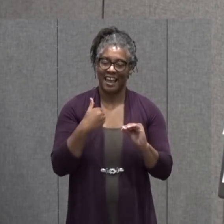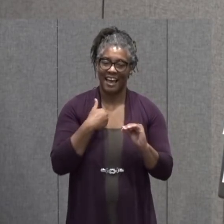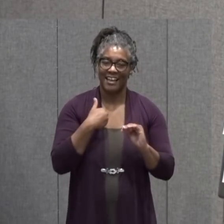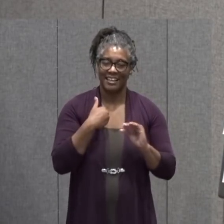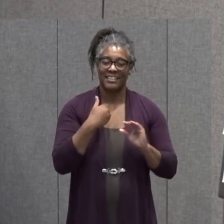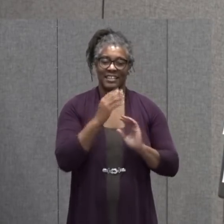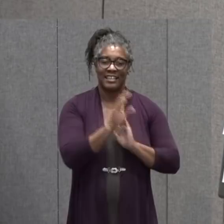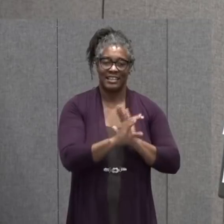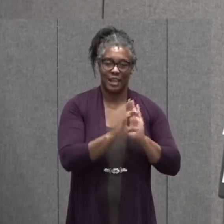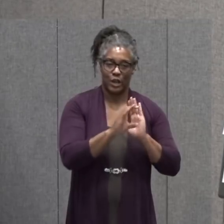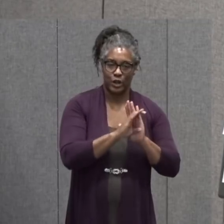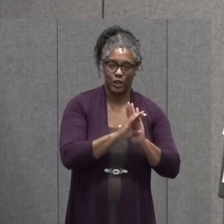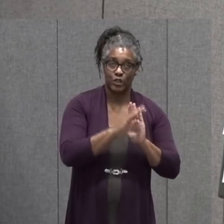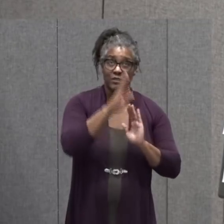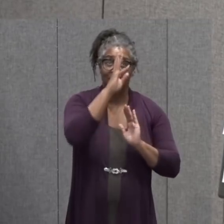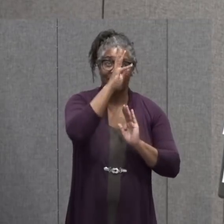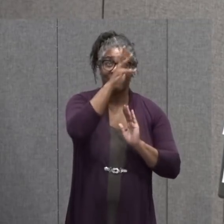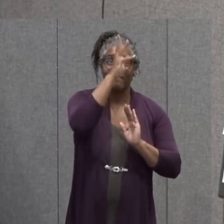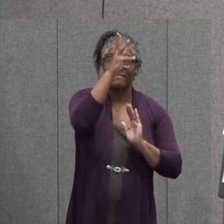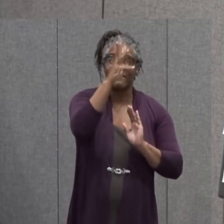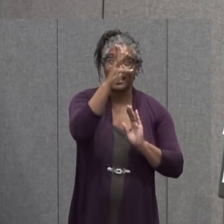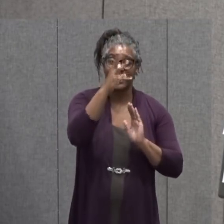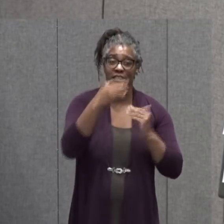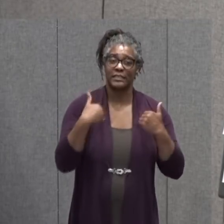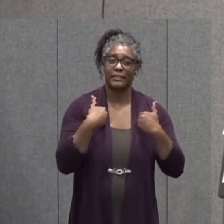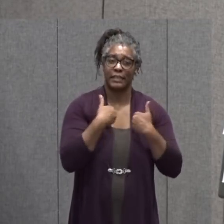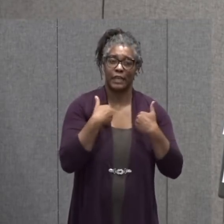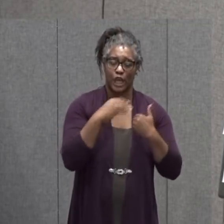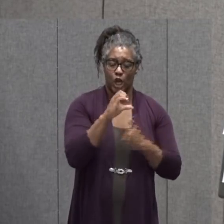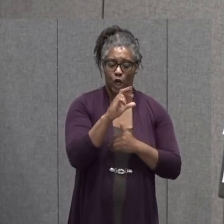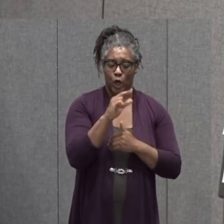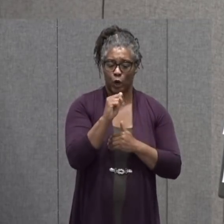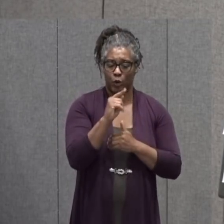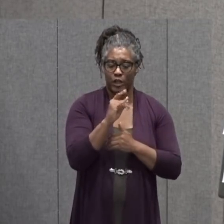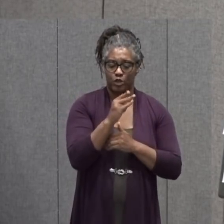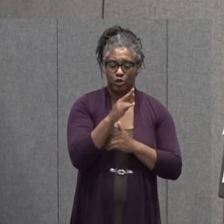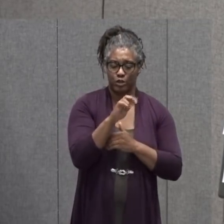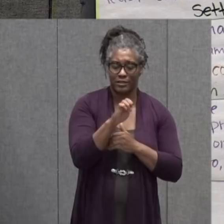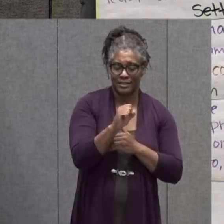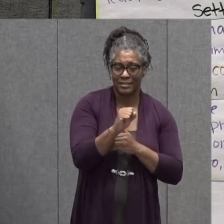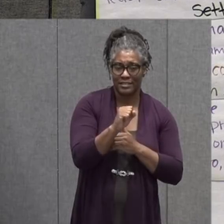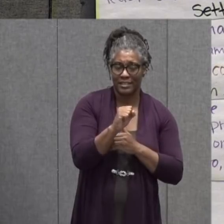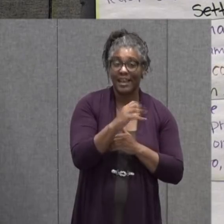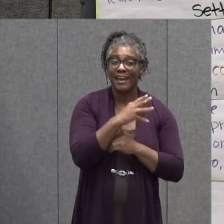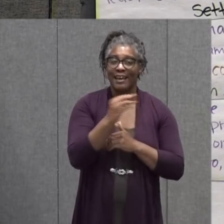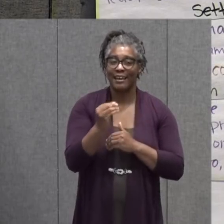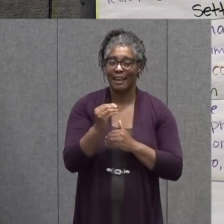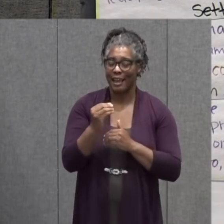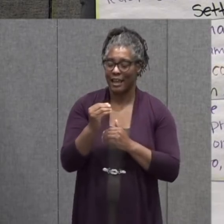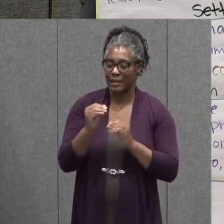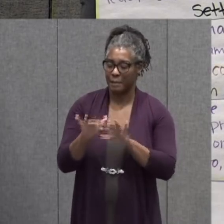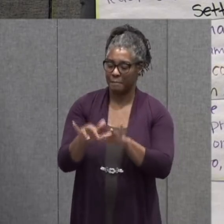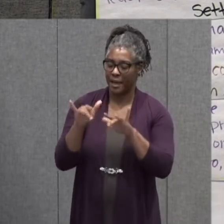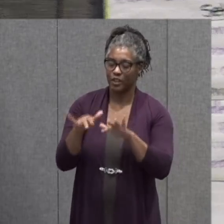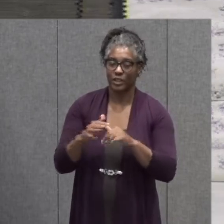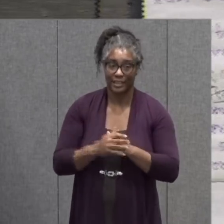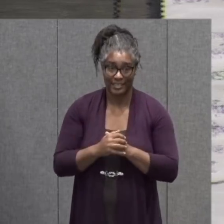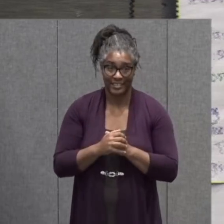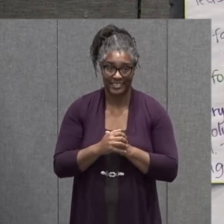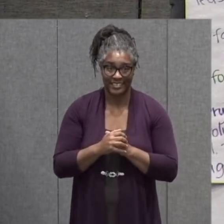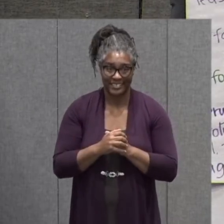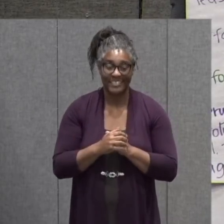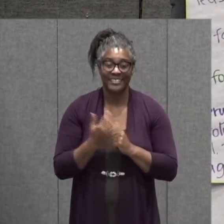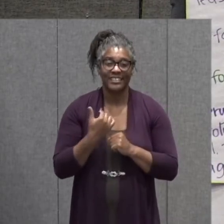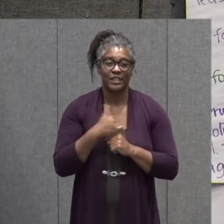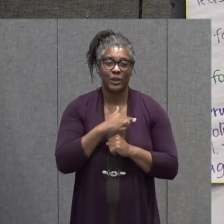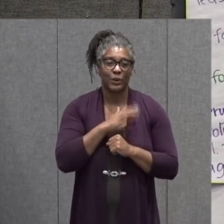bit of magic. Well, today we're going to read a fairy tale, but we're going to be writing a fractured fairy tale. So before I go on to